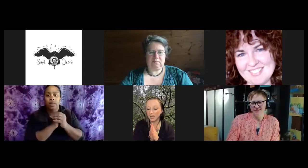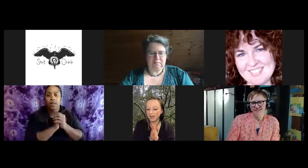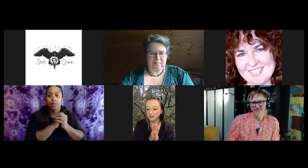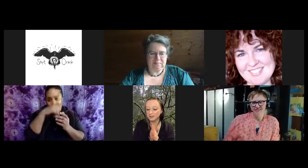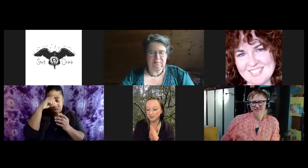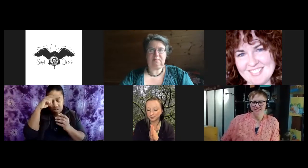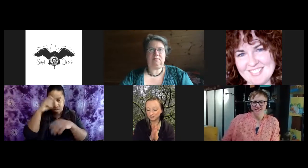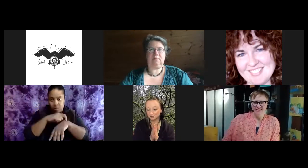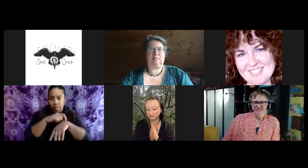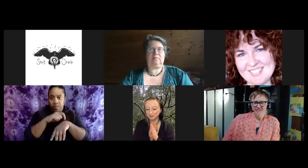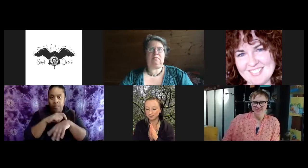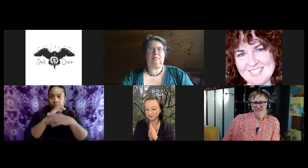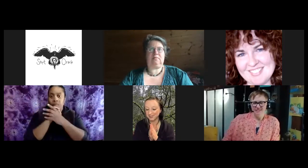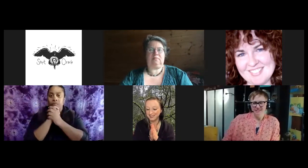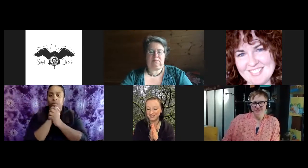And